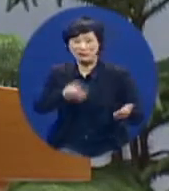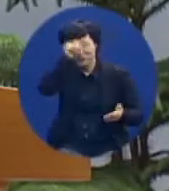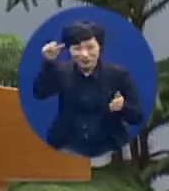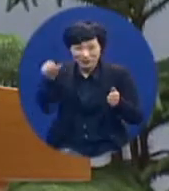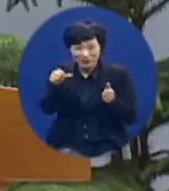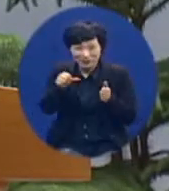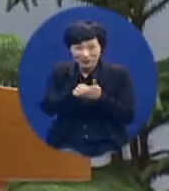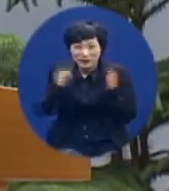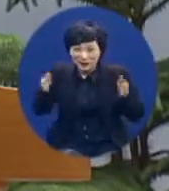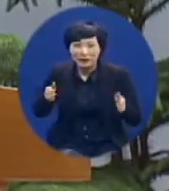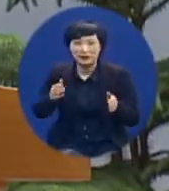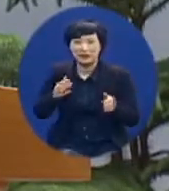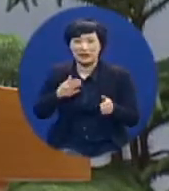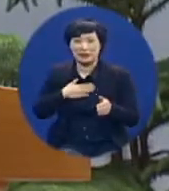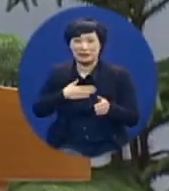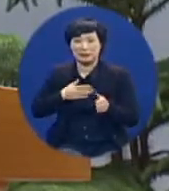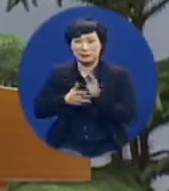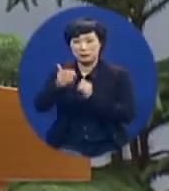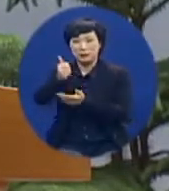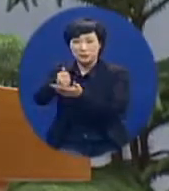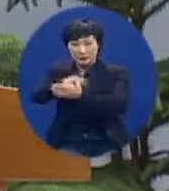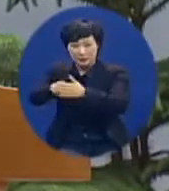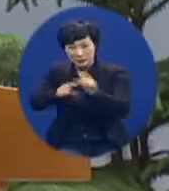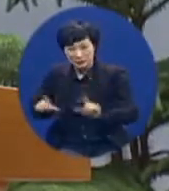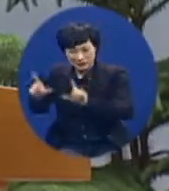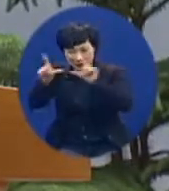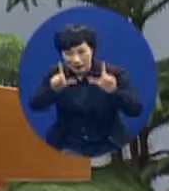minds to live in Jesus.